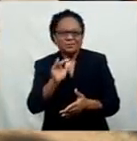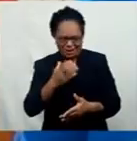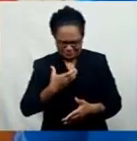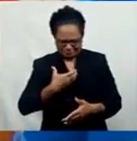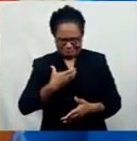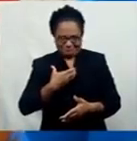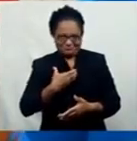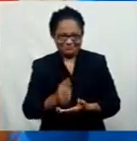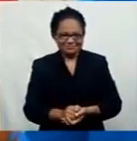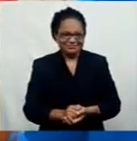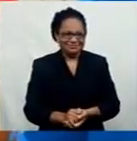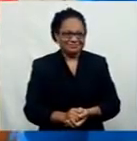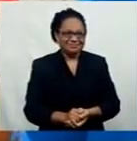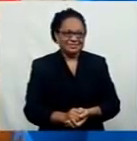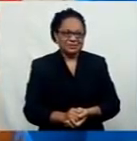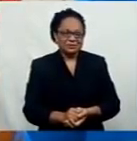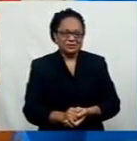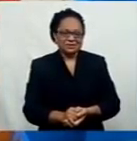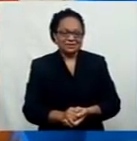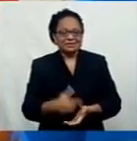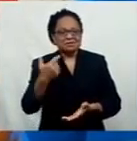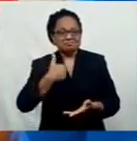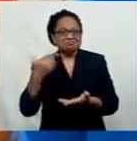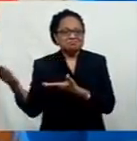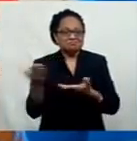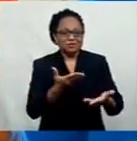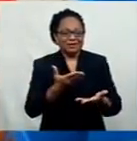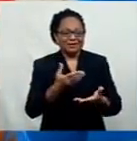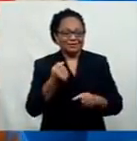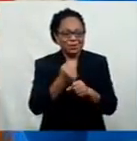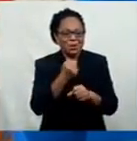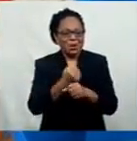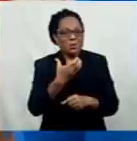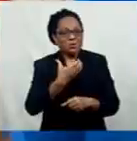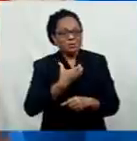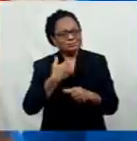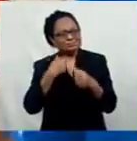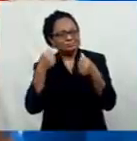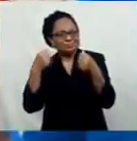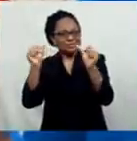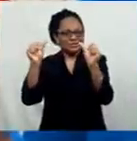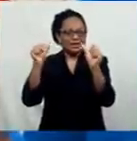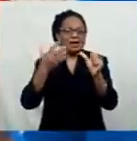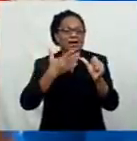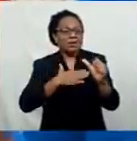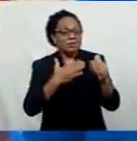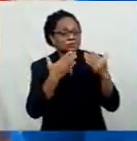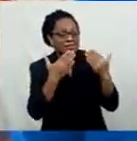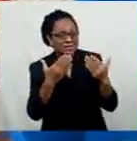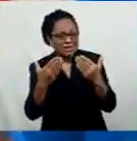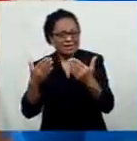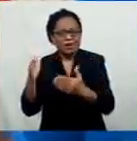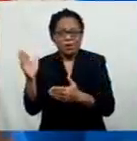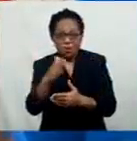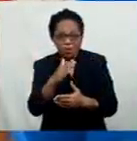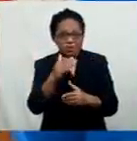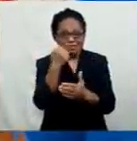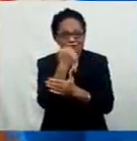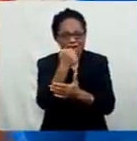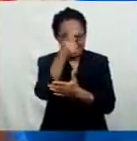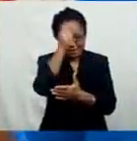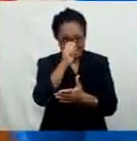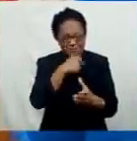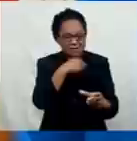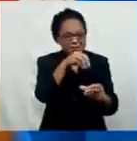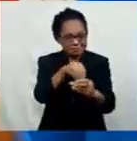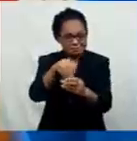Tokyo. I have brought the gold medal. I have achieved it. I want to thank all the rugby clubs that I was a part of. If